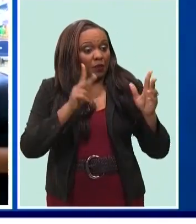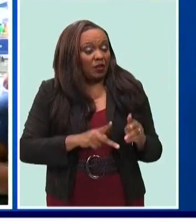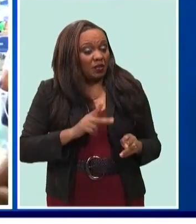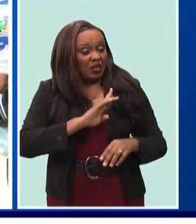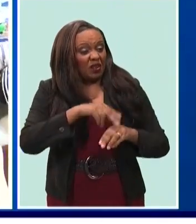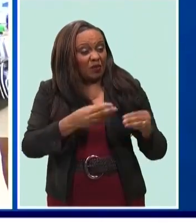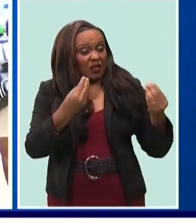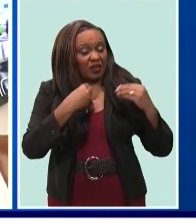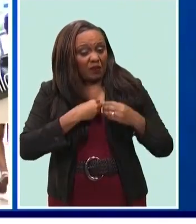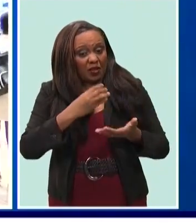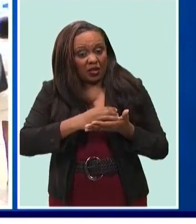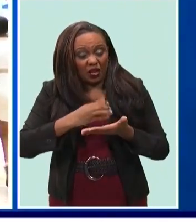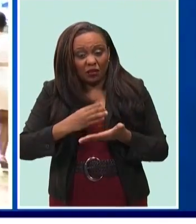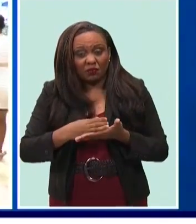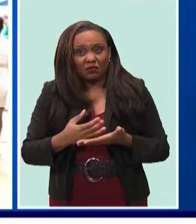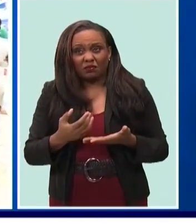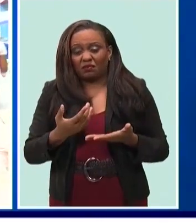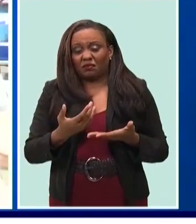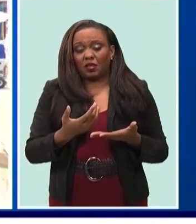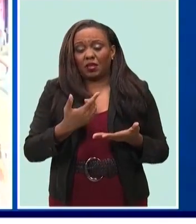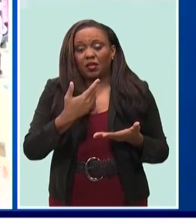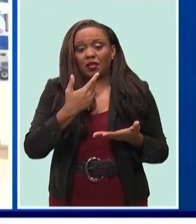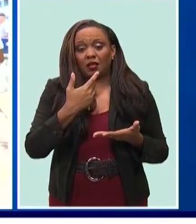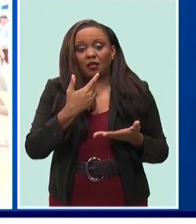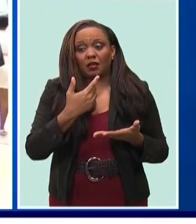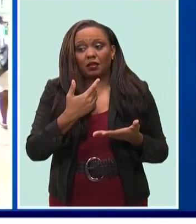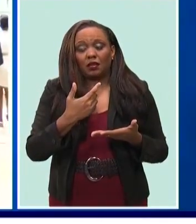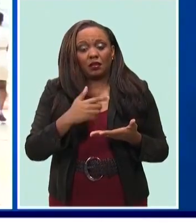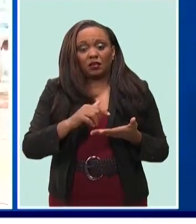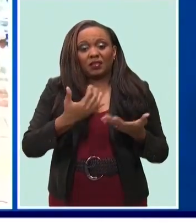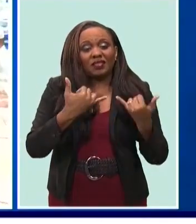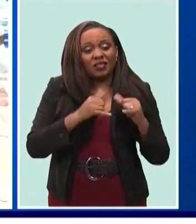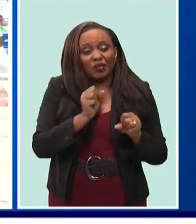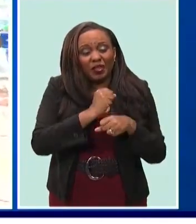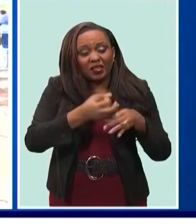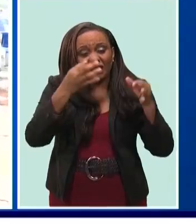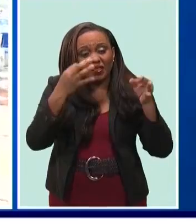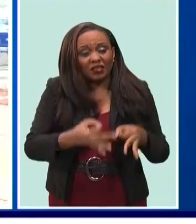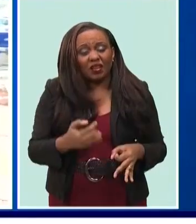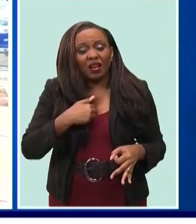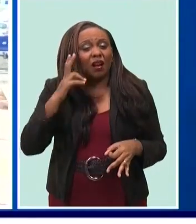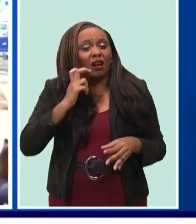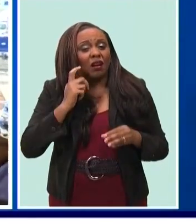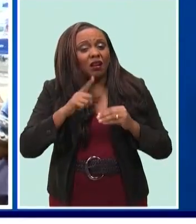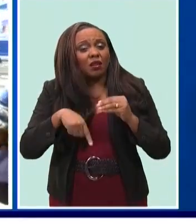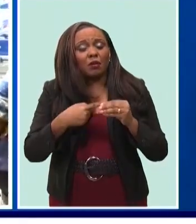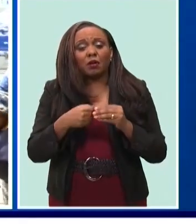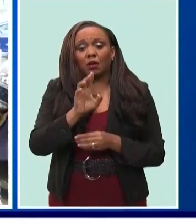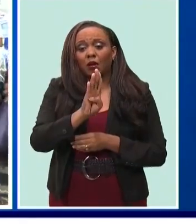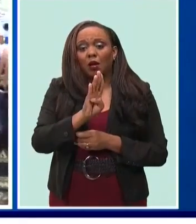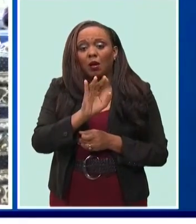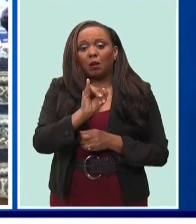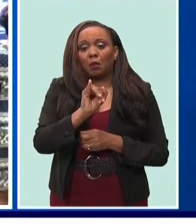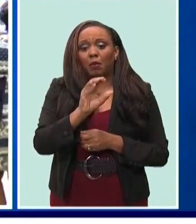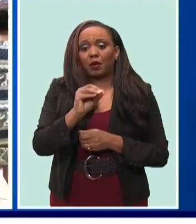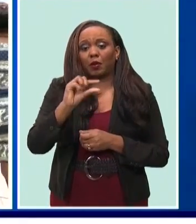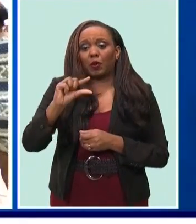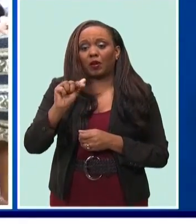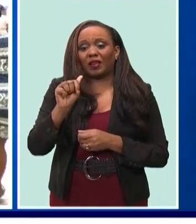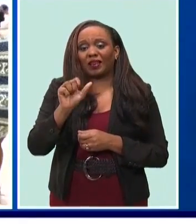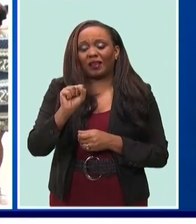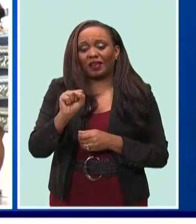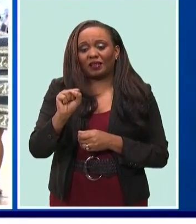I heard about biogas, cups and stuff like that. So I have yet to see them. So I don't know next